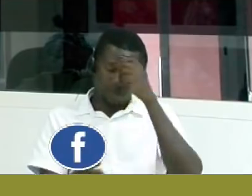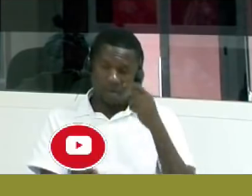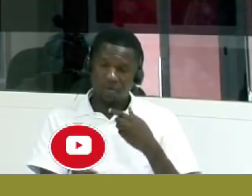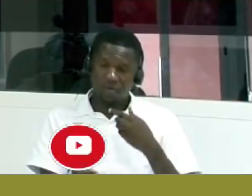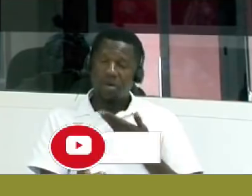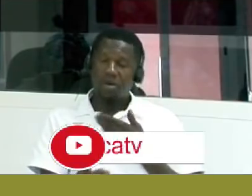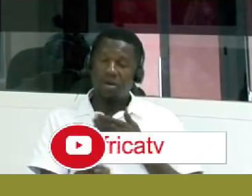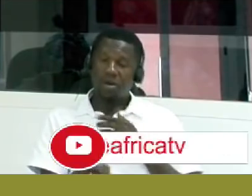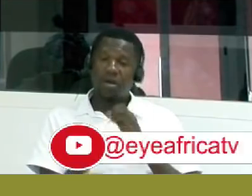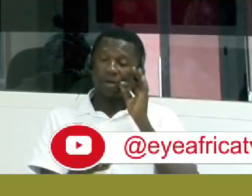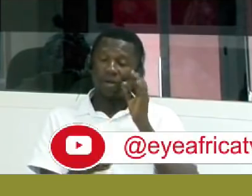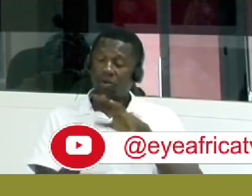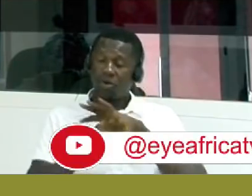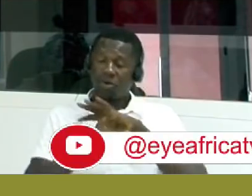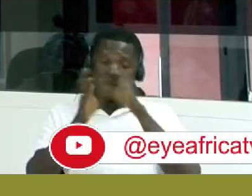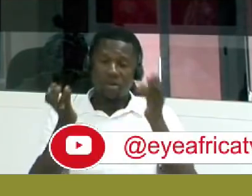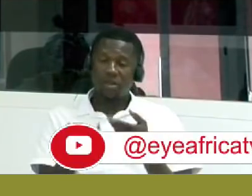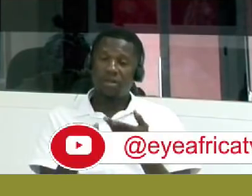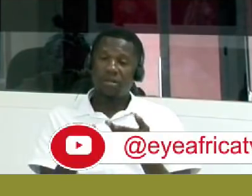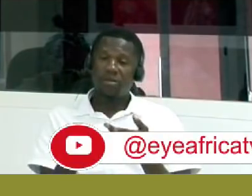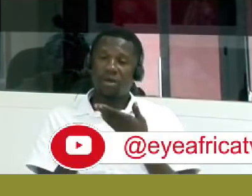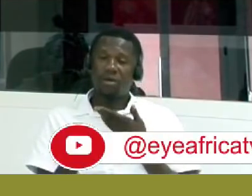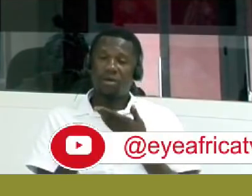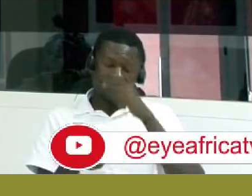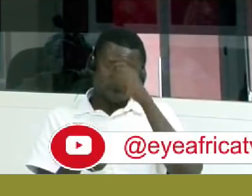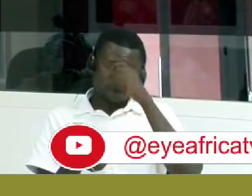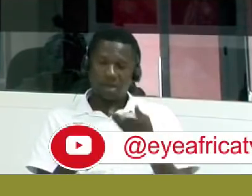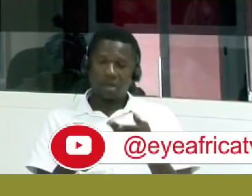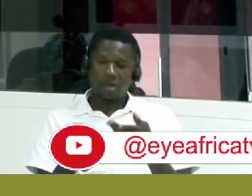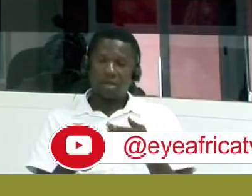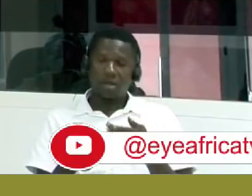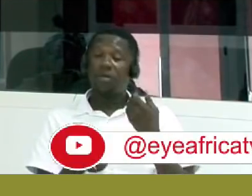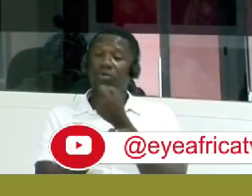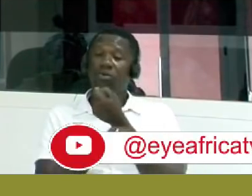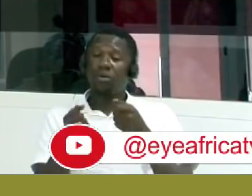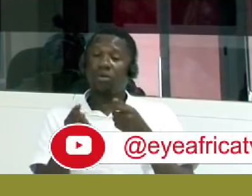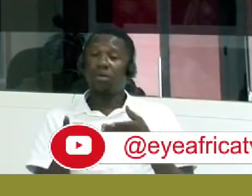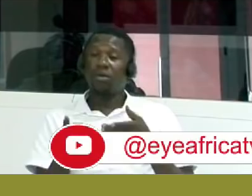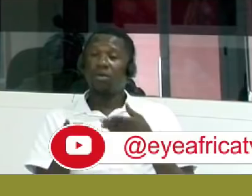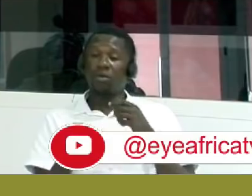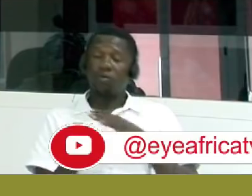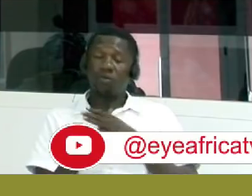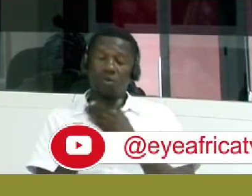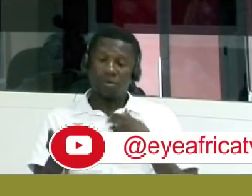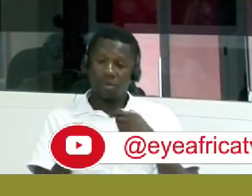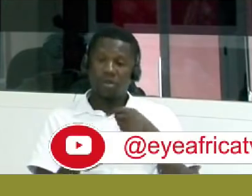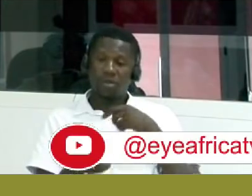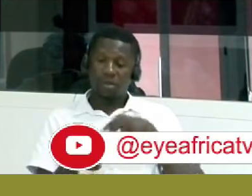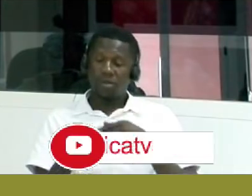asking for now. It's the circumstances under which we were working, that is why I am in this situation.